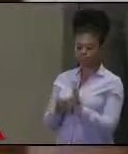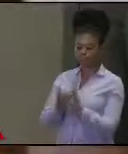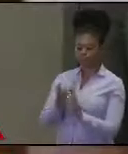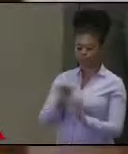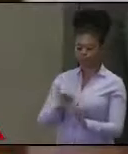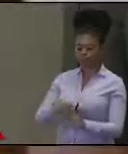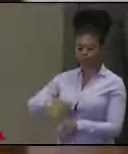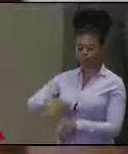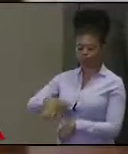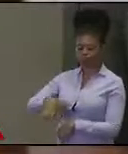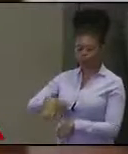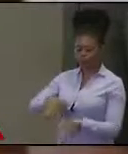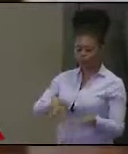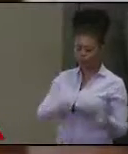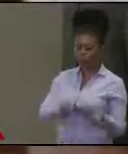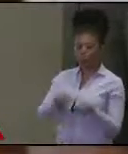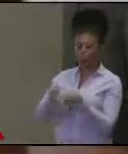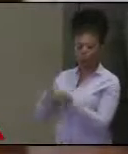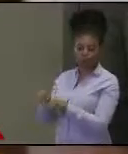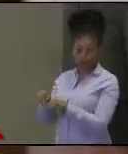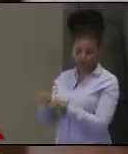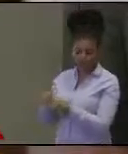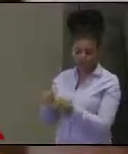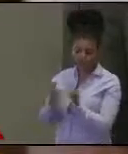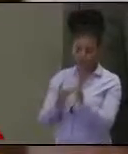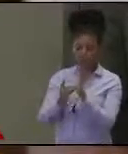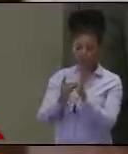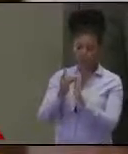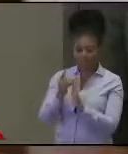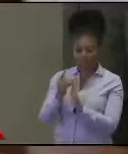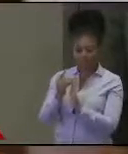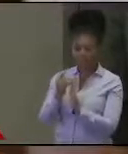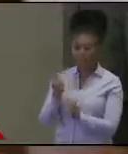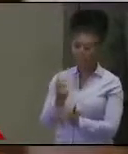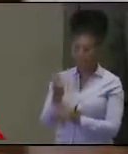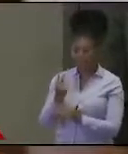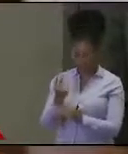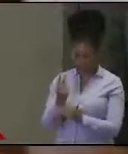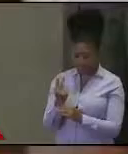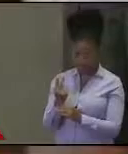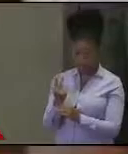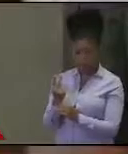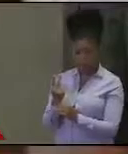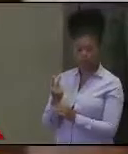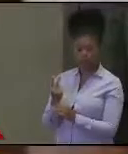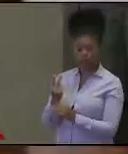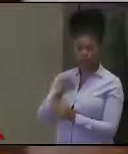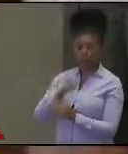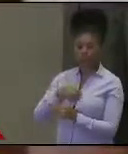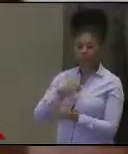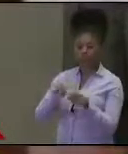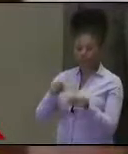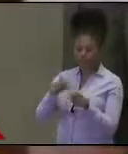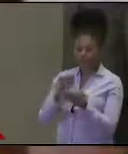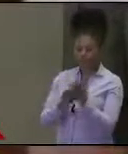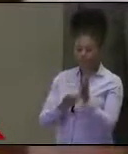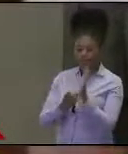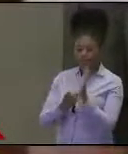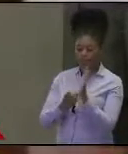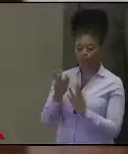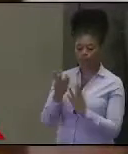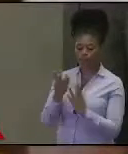province, move the development as well across the Kai so that our people are developed where they